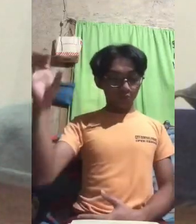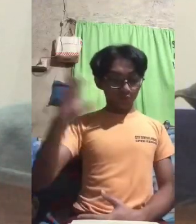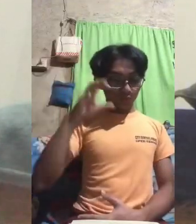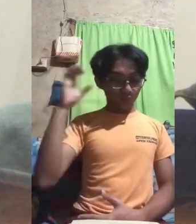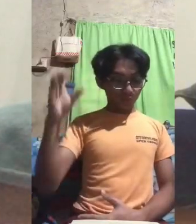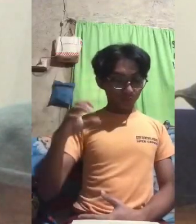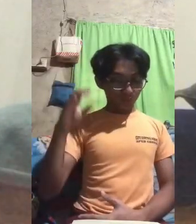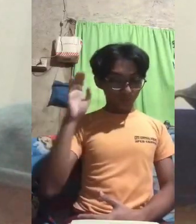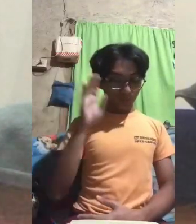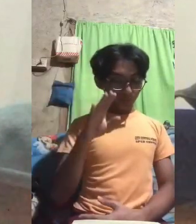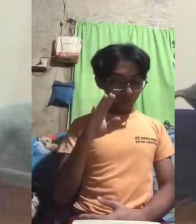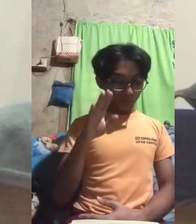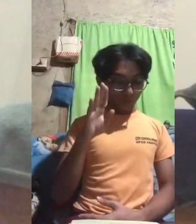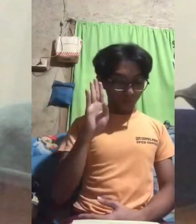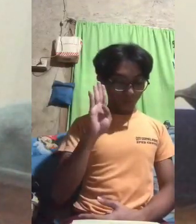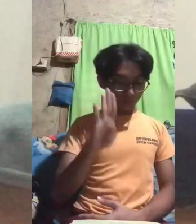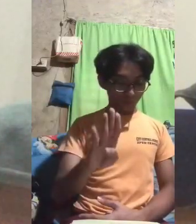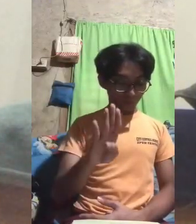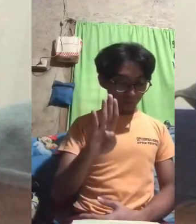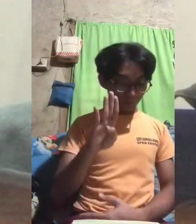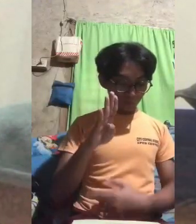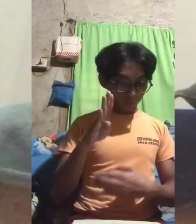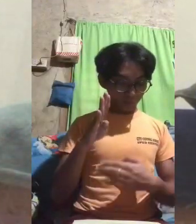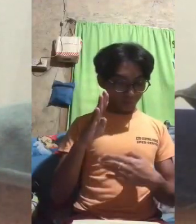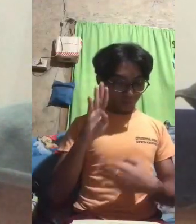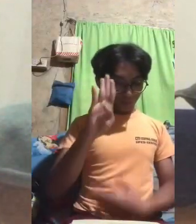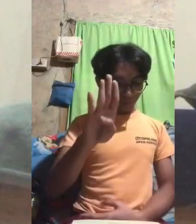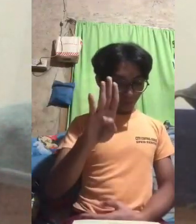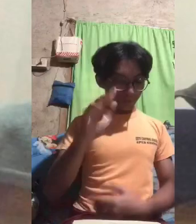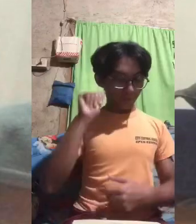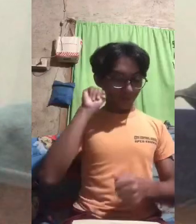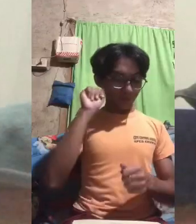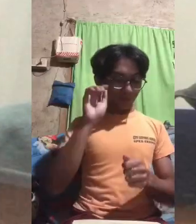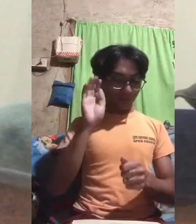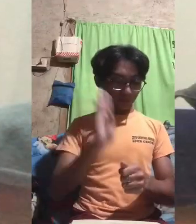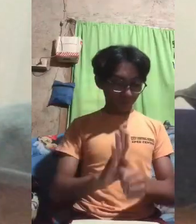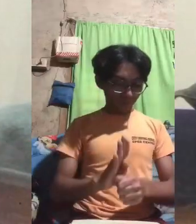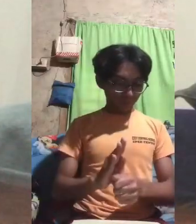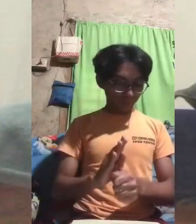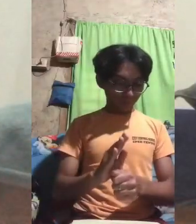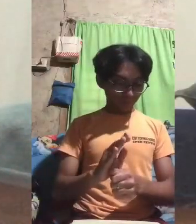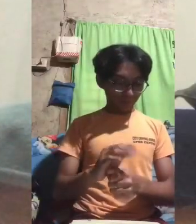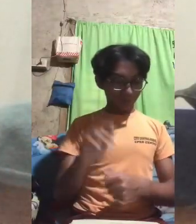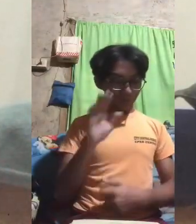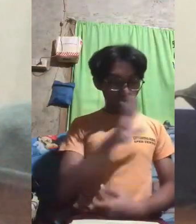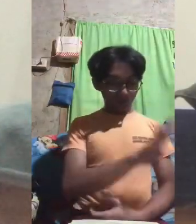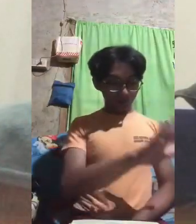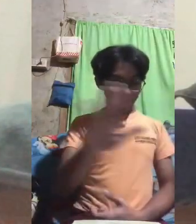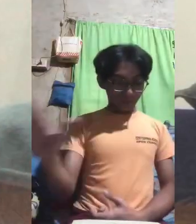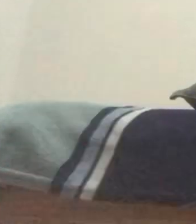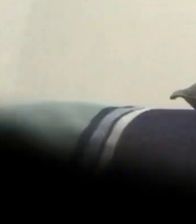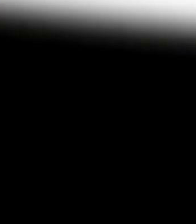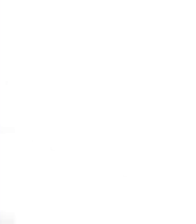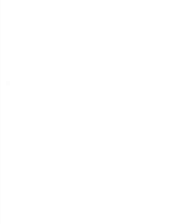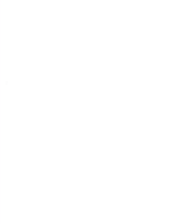is often presented with a diagram or figure like a box and arrow chart to make relationship clearer.